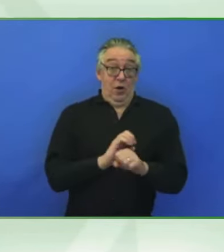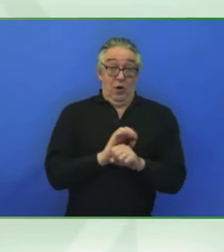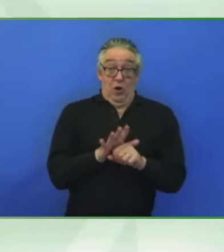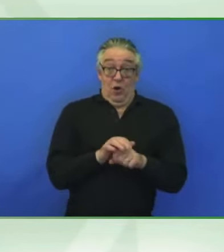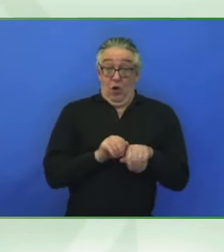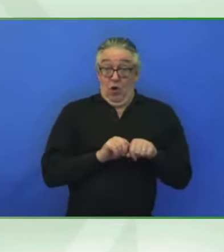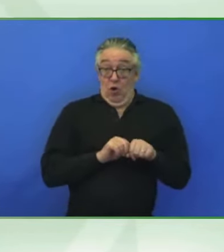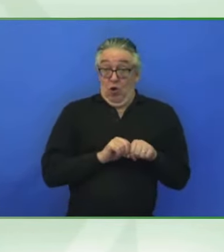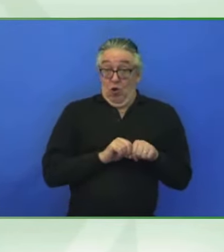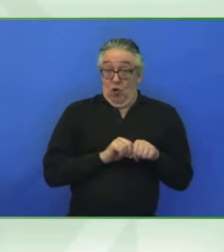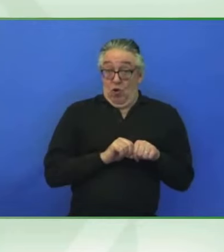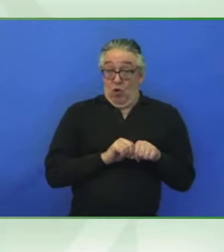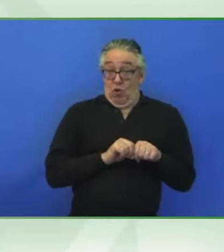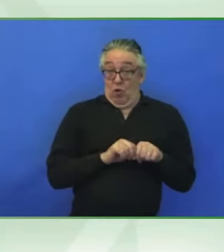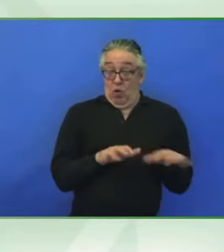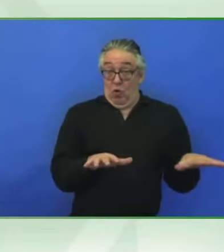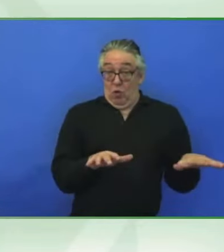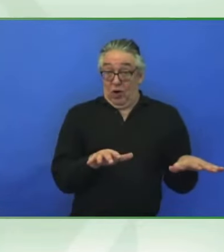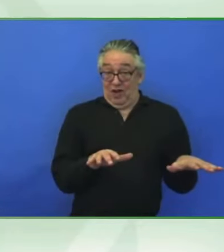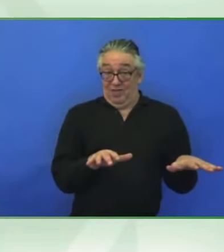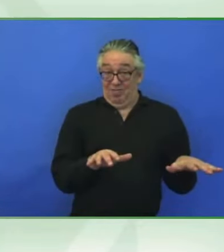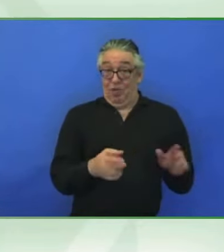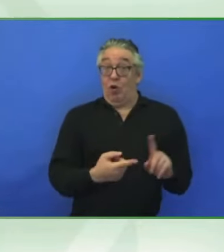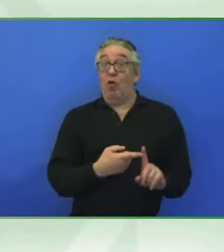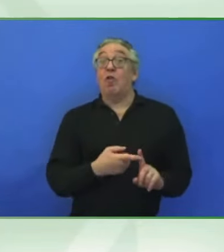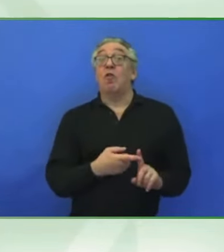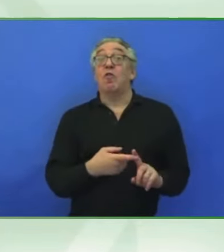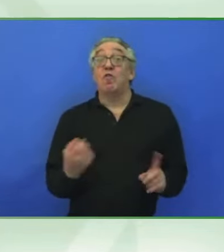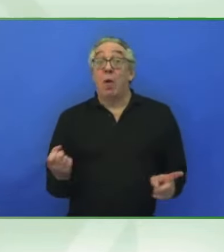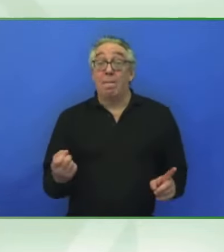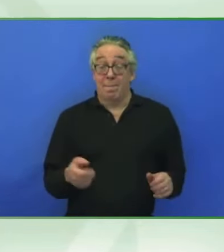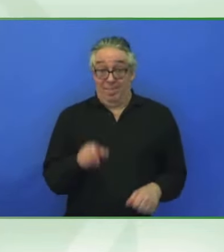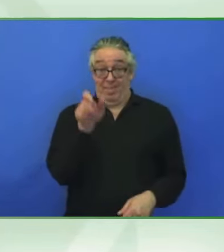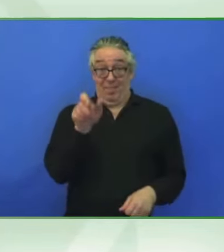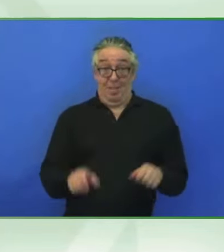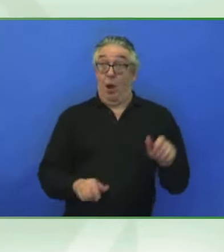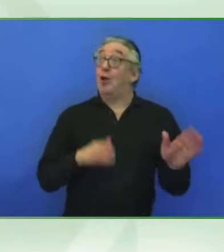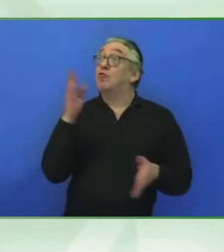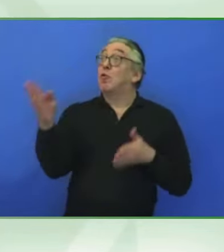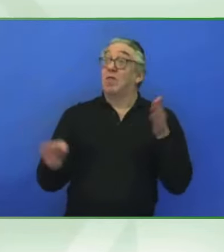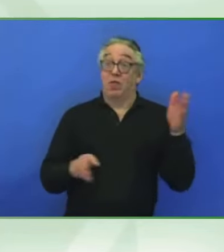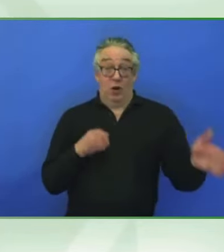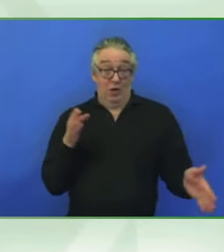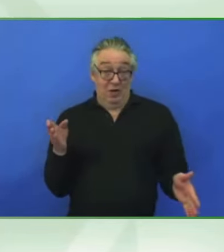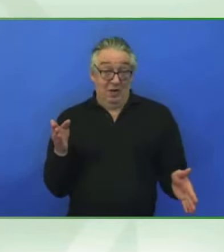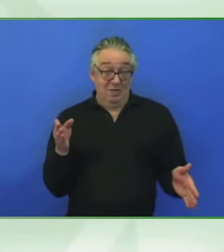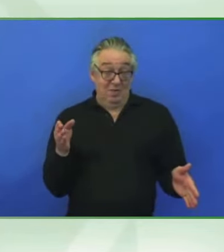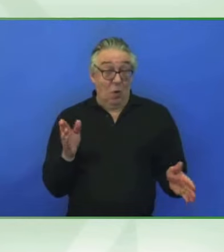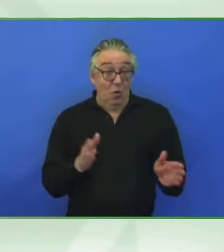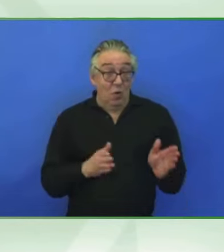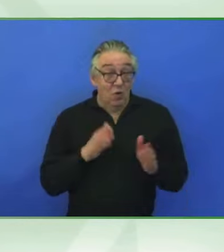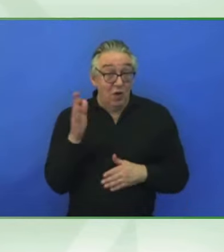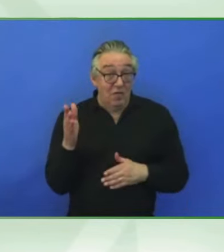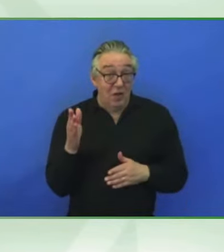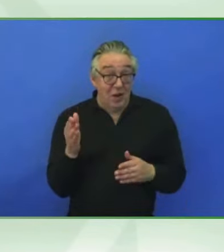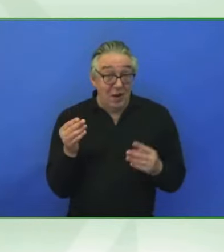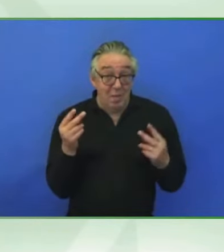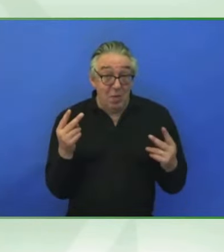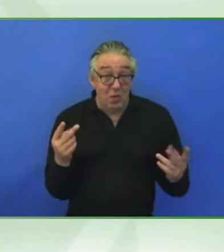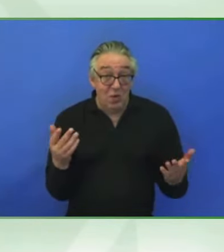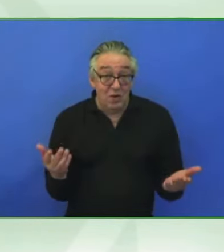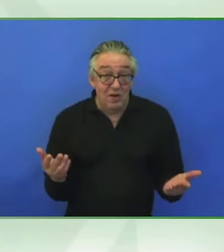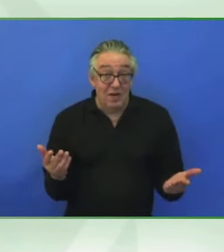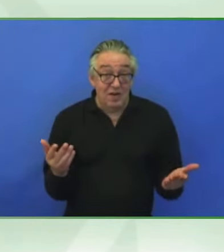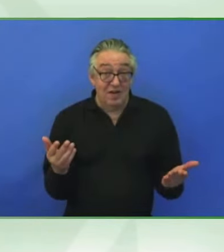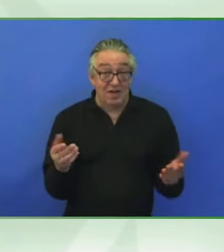people traveling. And that's one of the reasons why travel is so important, because it spreads viruses. You know,